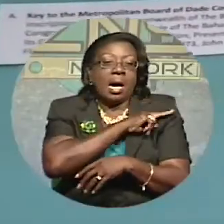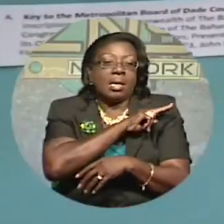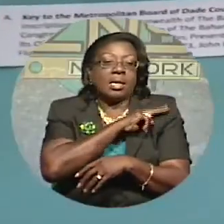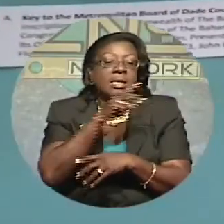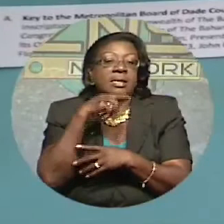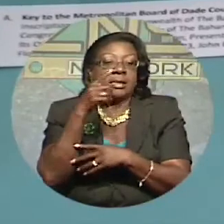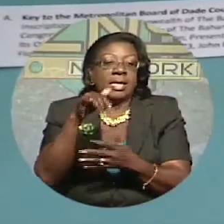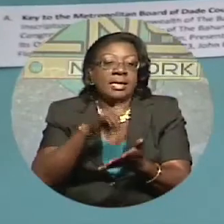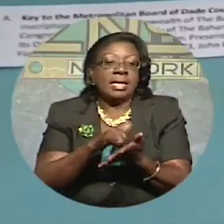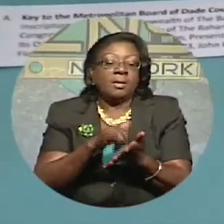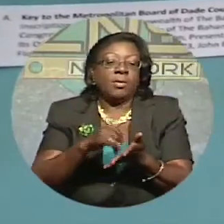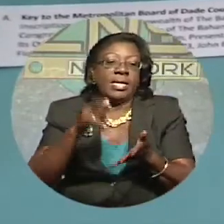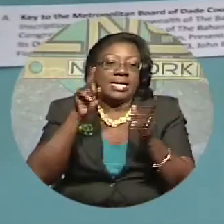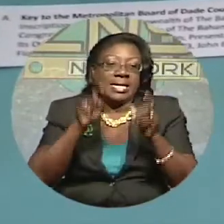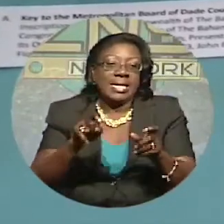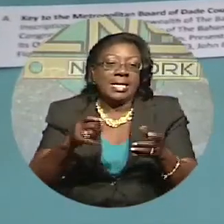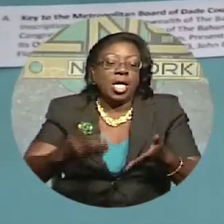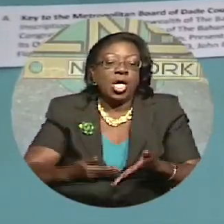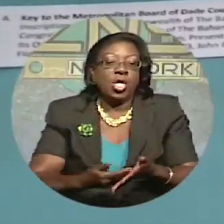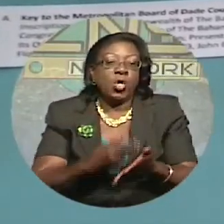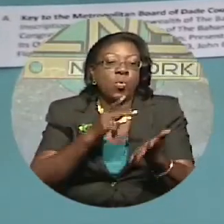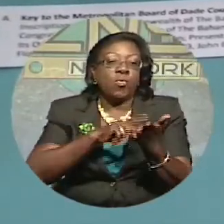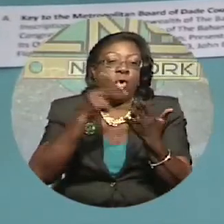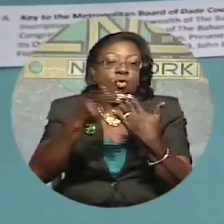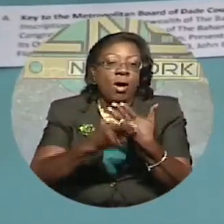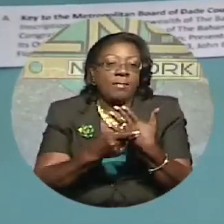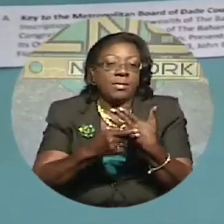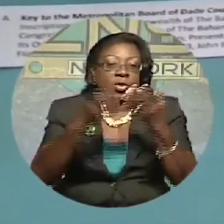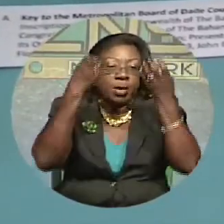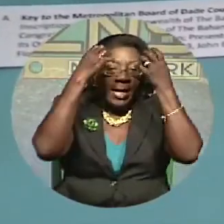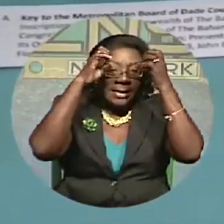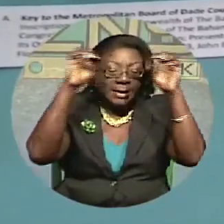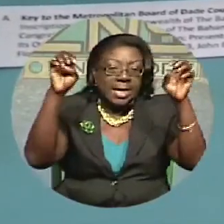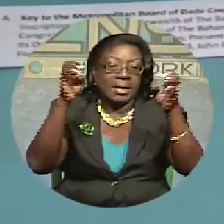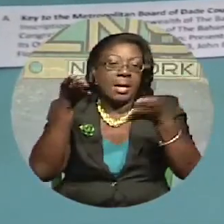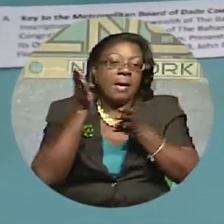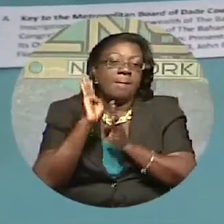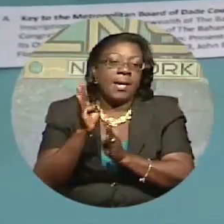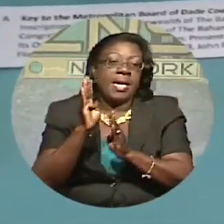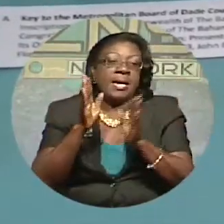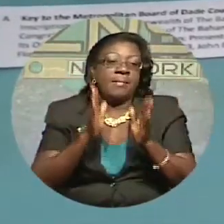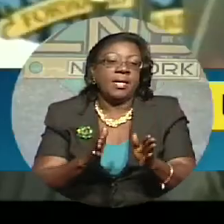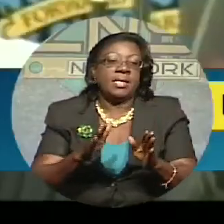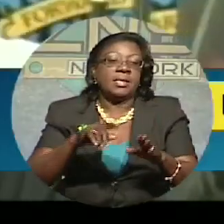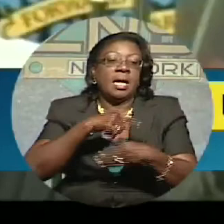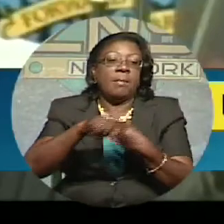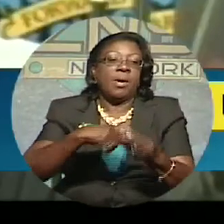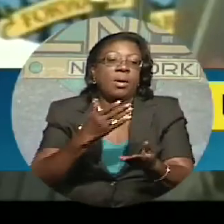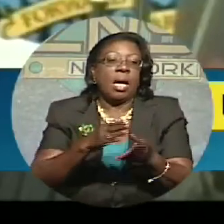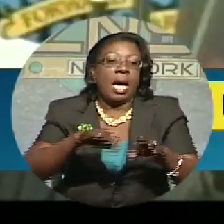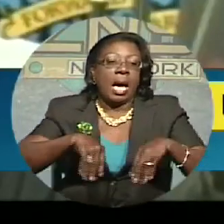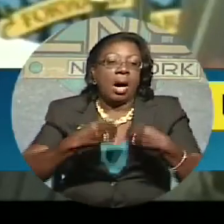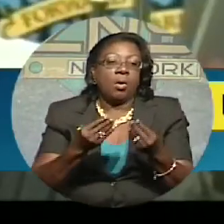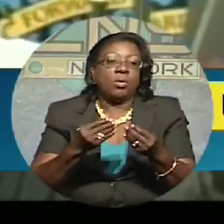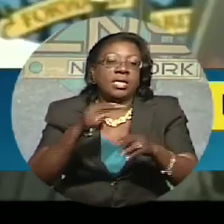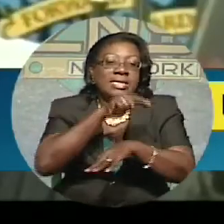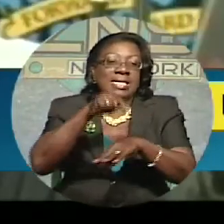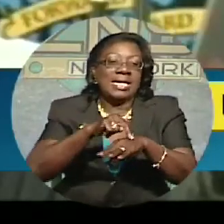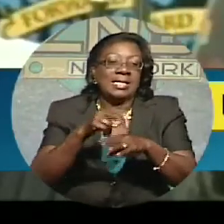more programs to educate Bahamians about how this nation was built. We don't know how we achieved independence.